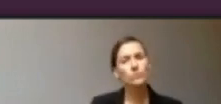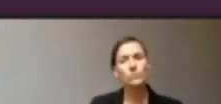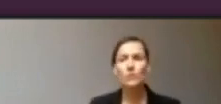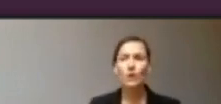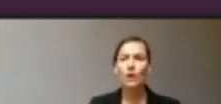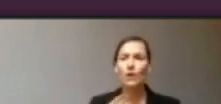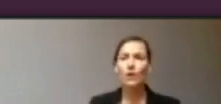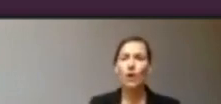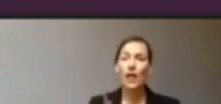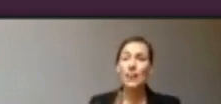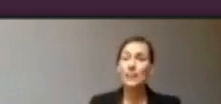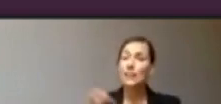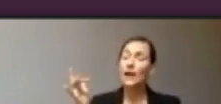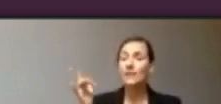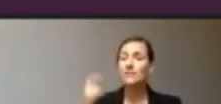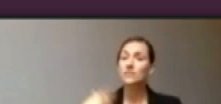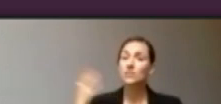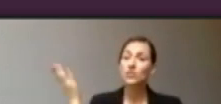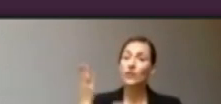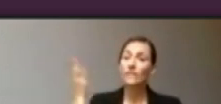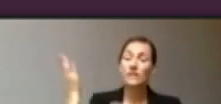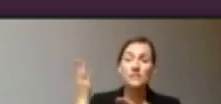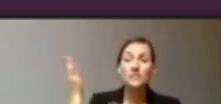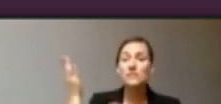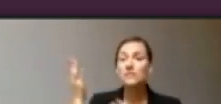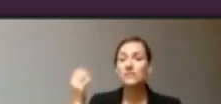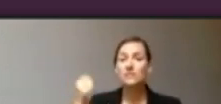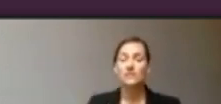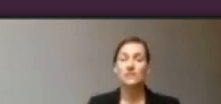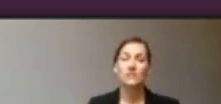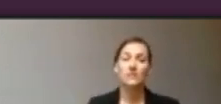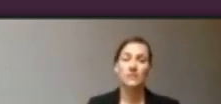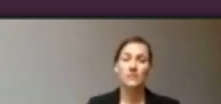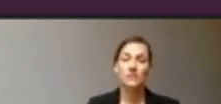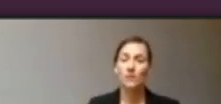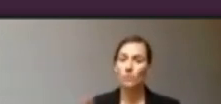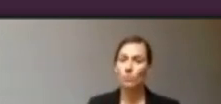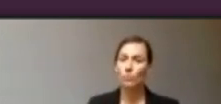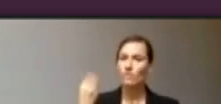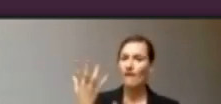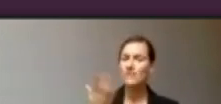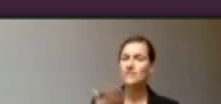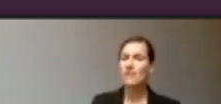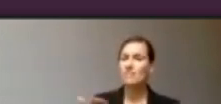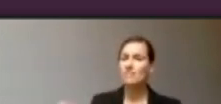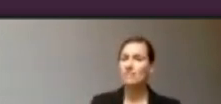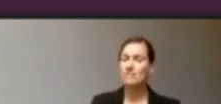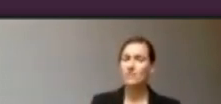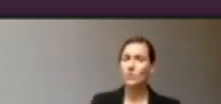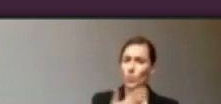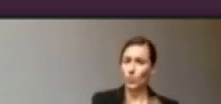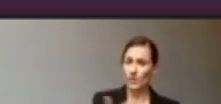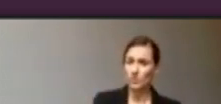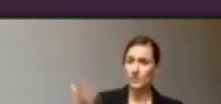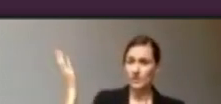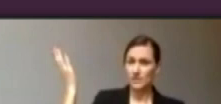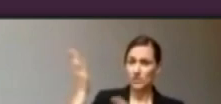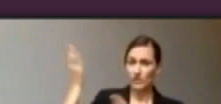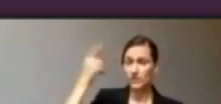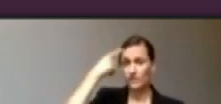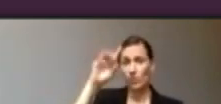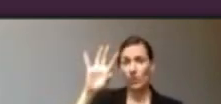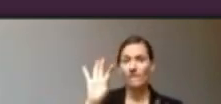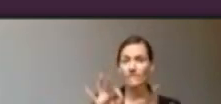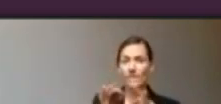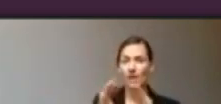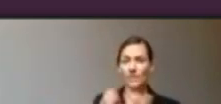light touch service that provides a lot of resources and a lot of services to families that